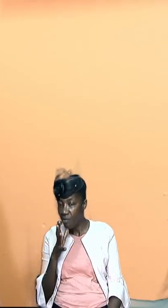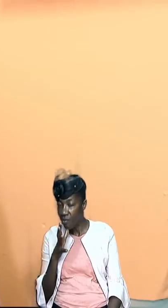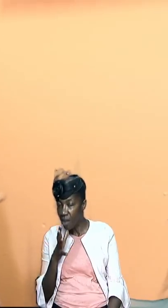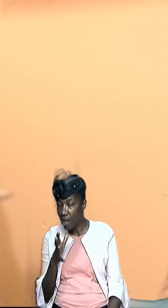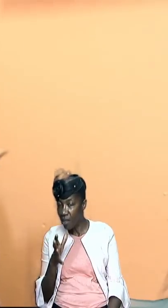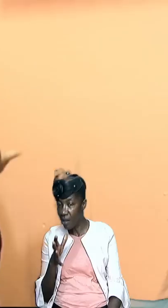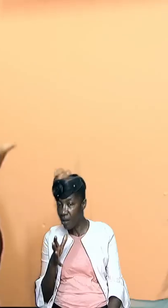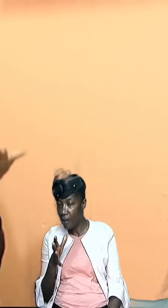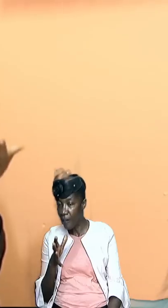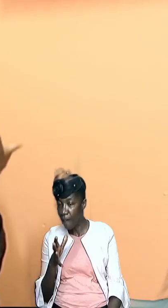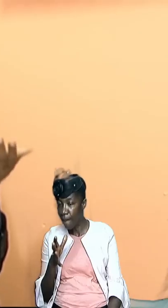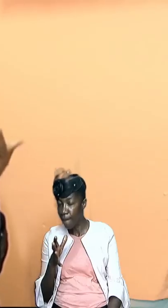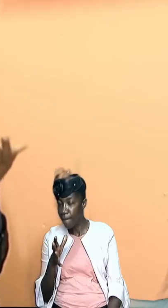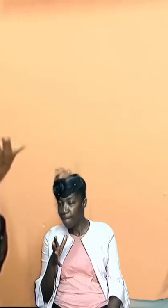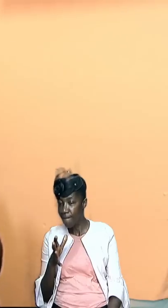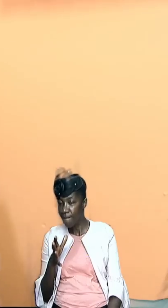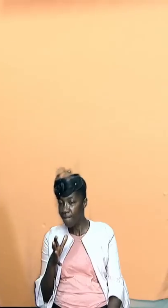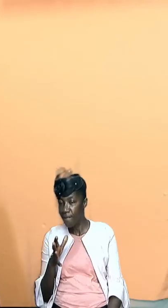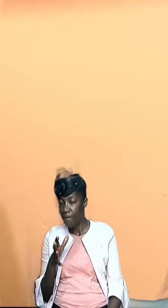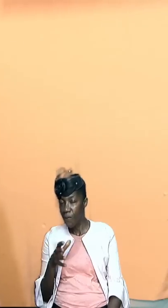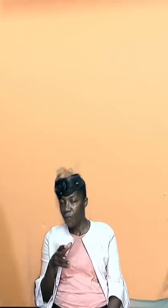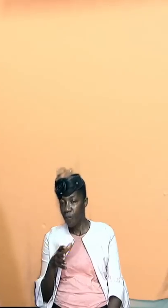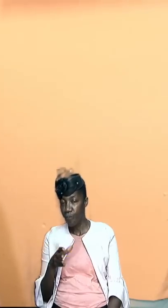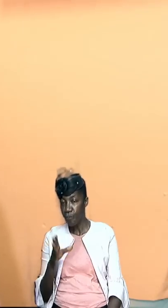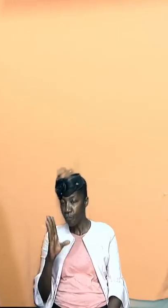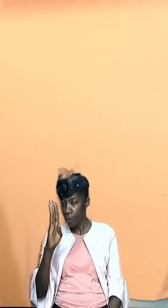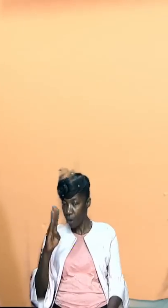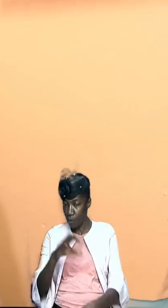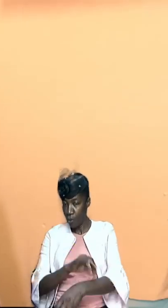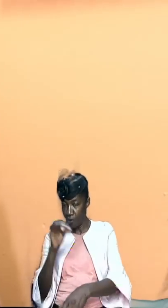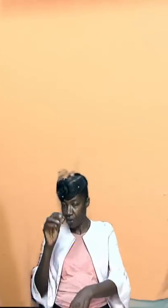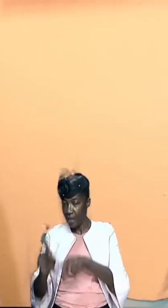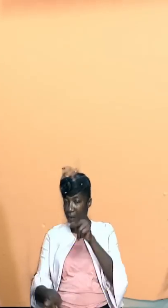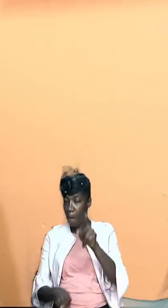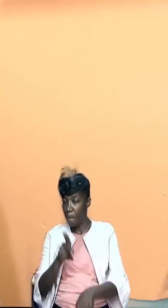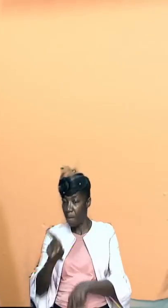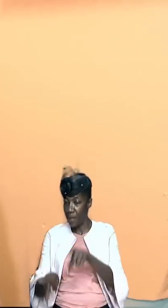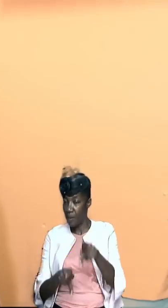were brown-skinned people.